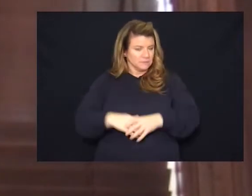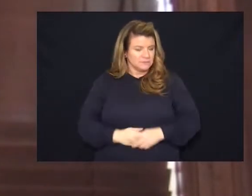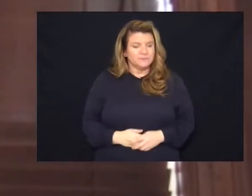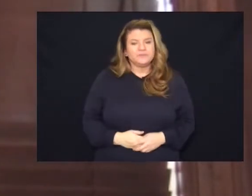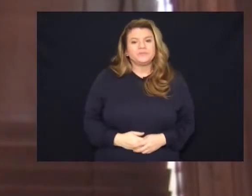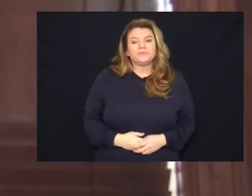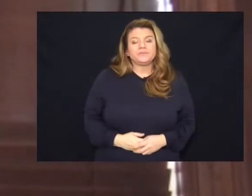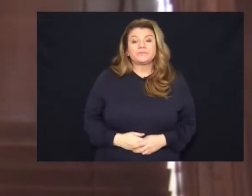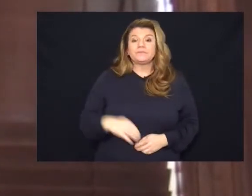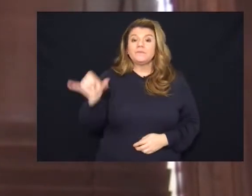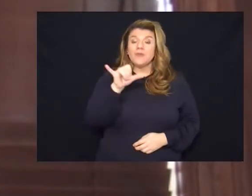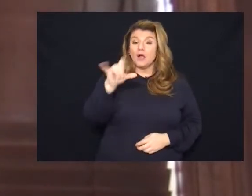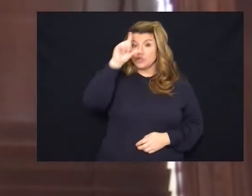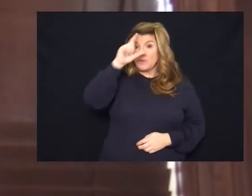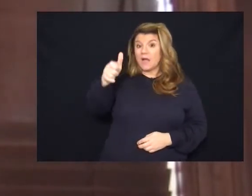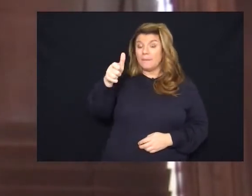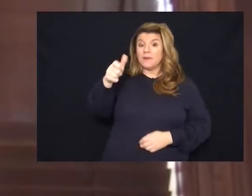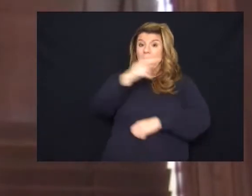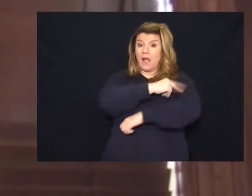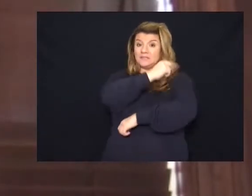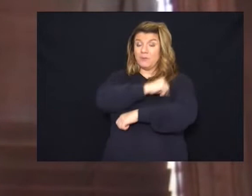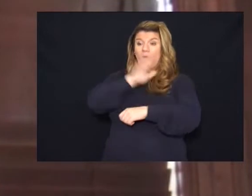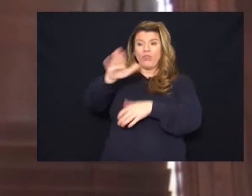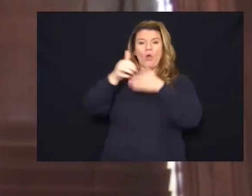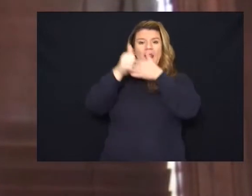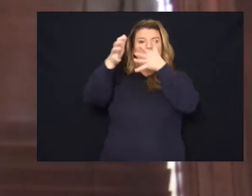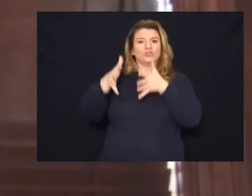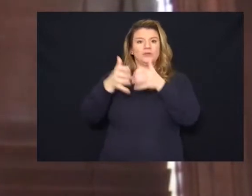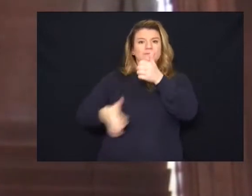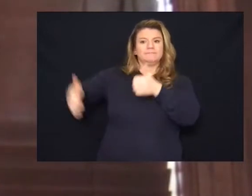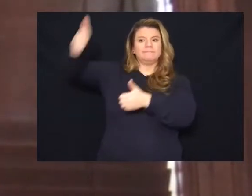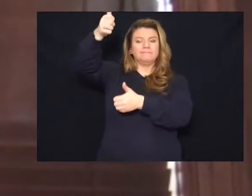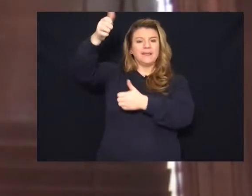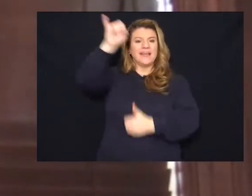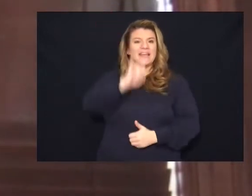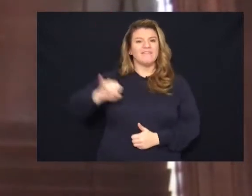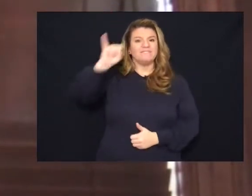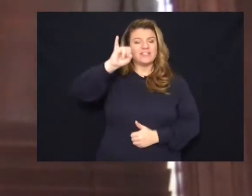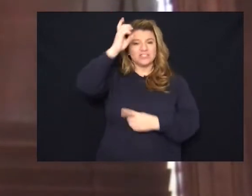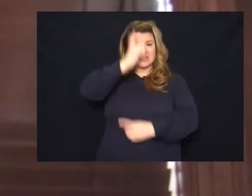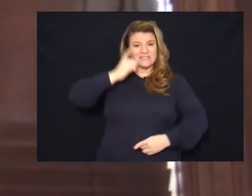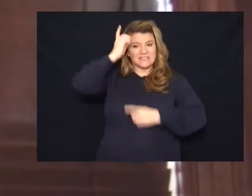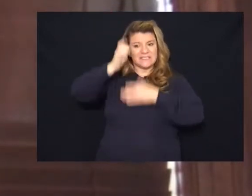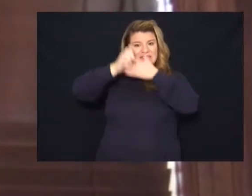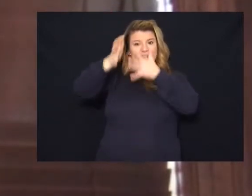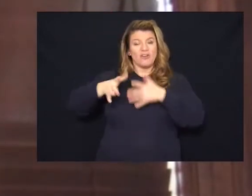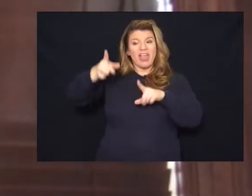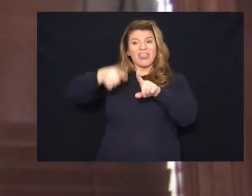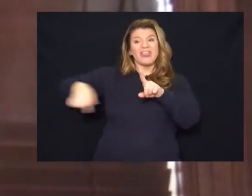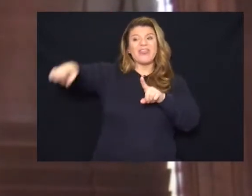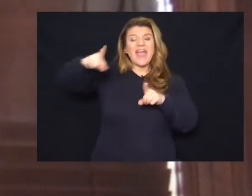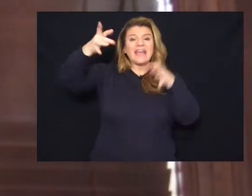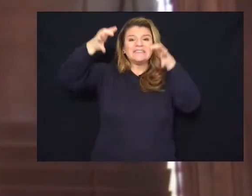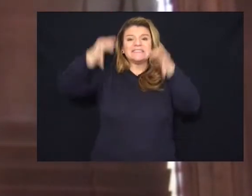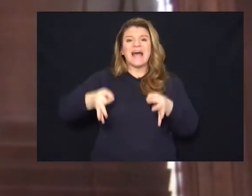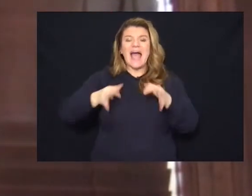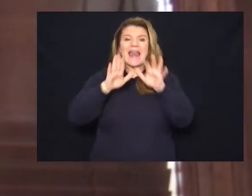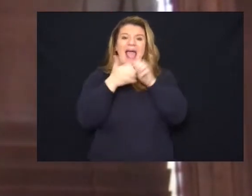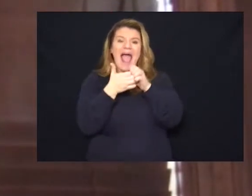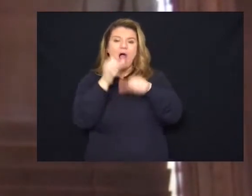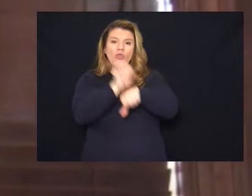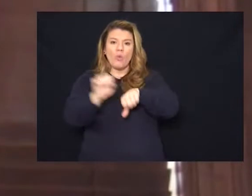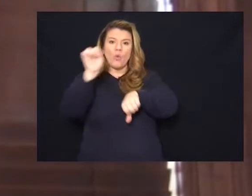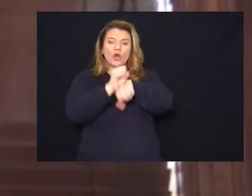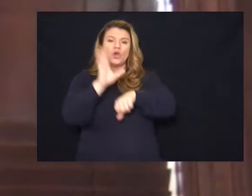the hospital leadership and infectious disease leadership to dictate how those workers are going